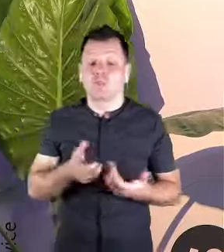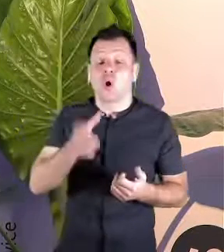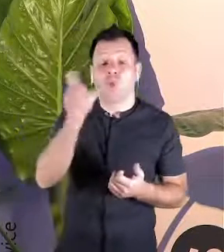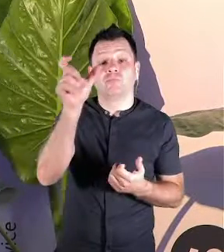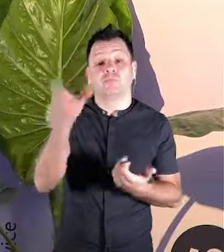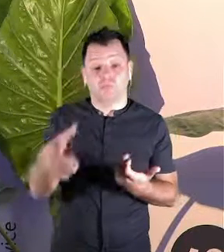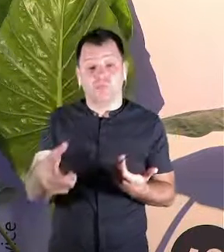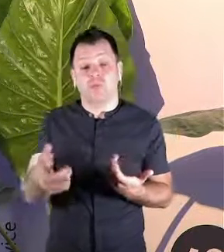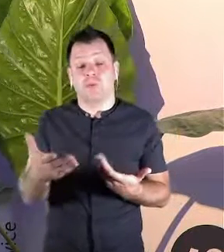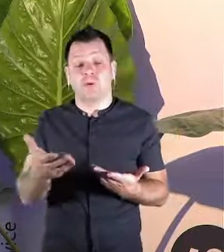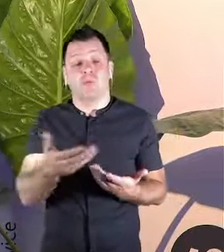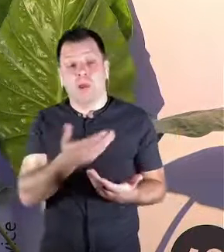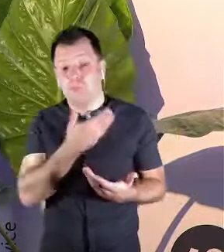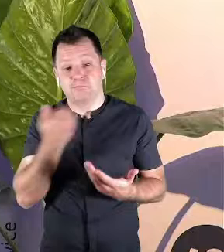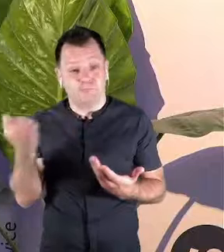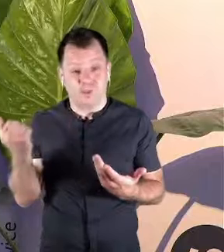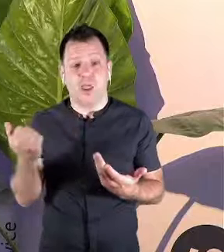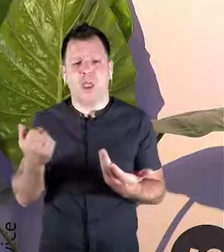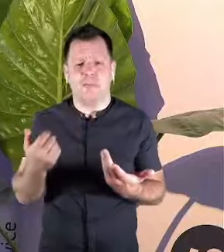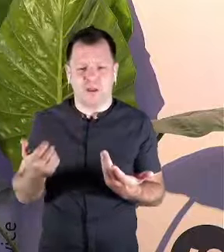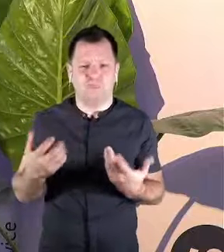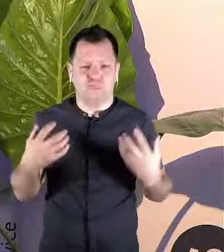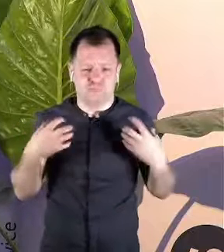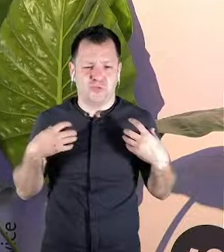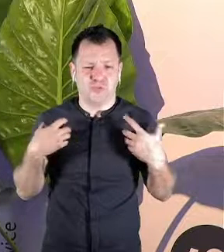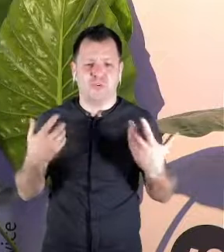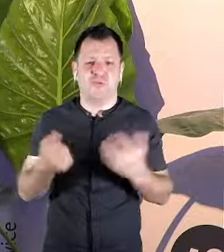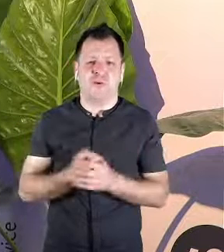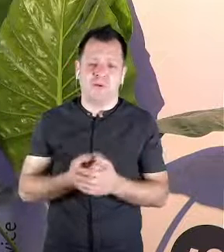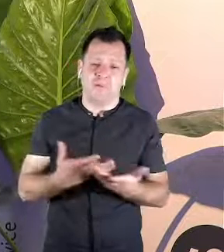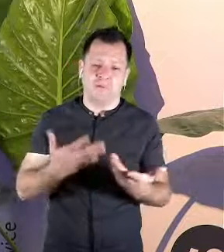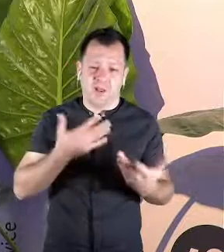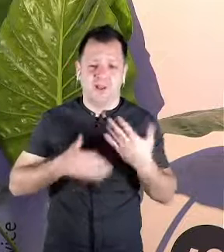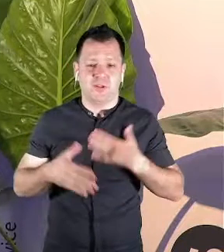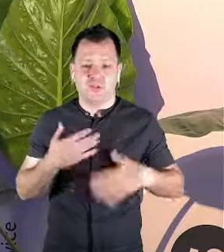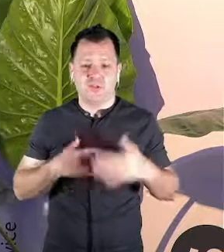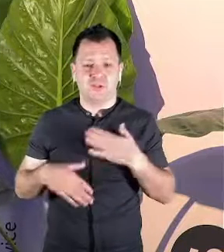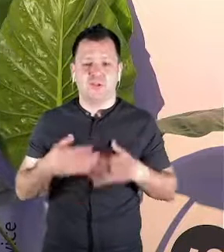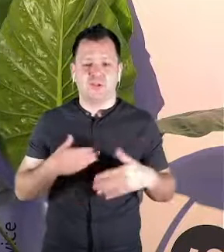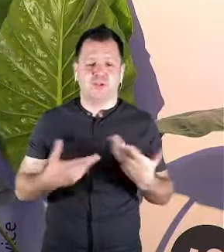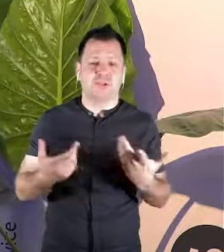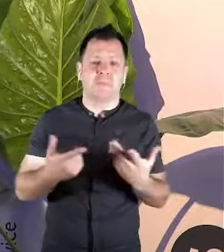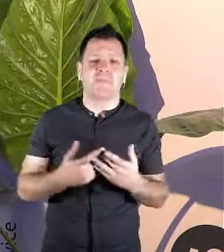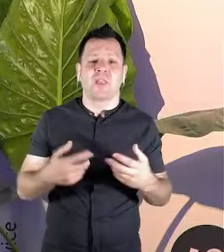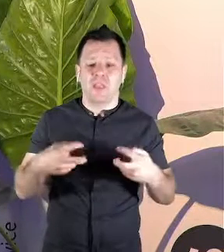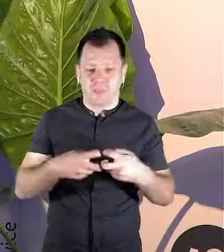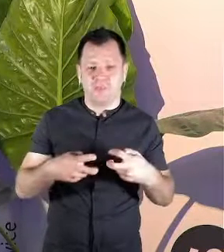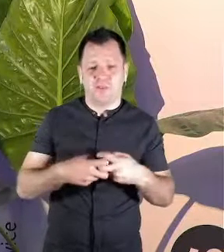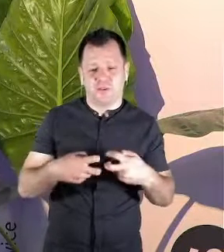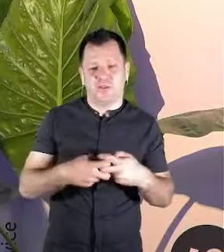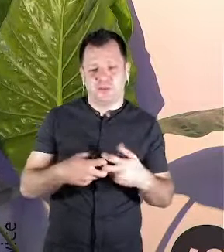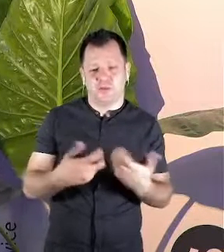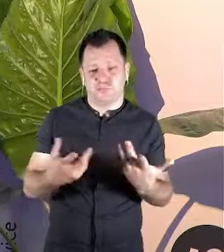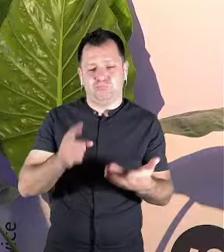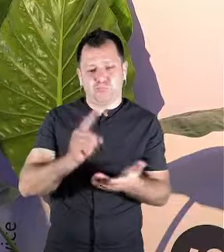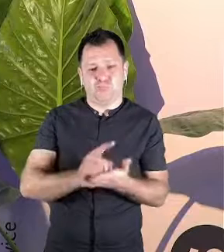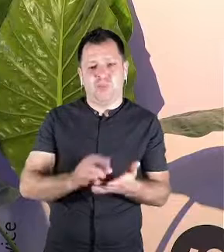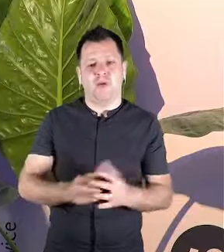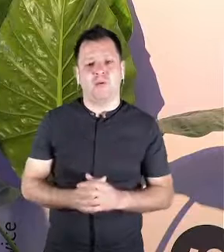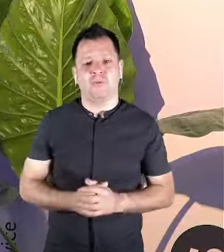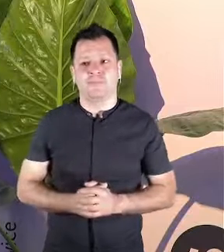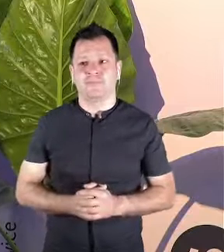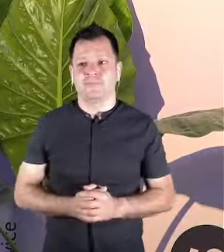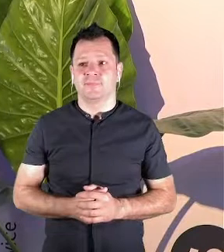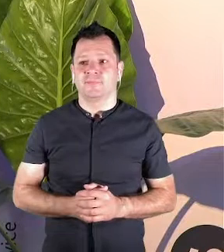we are very, very glad and happy for that. And I was wondering if you maybe could share the last message